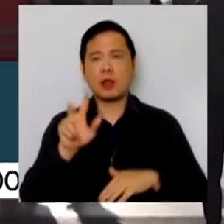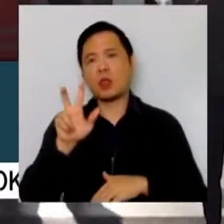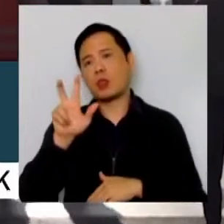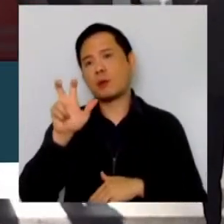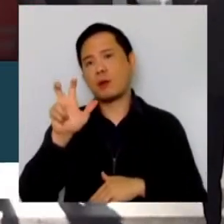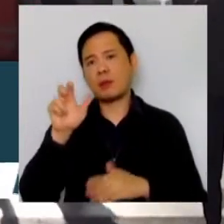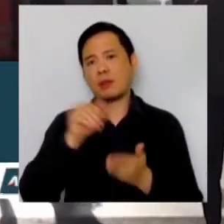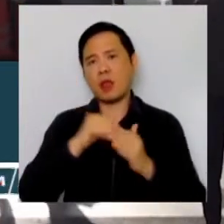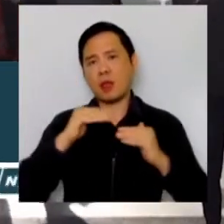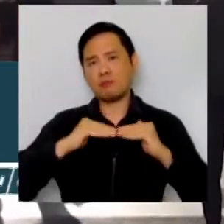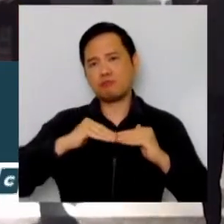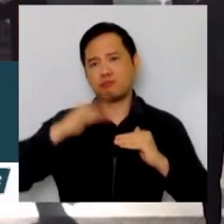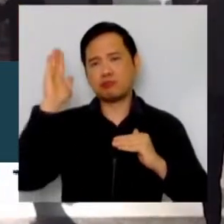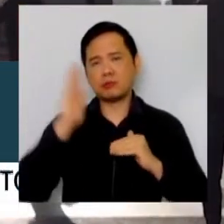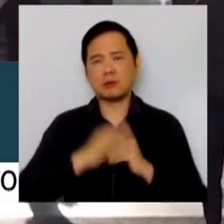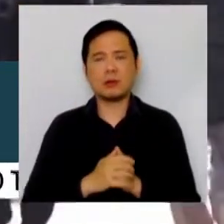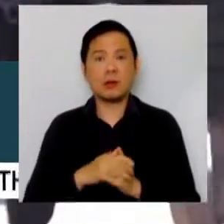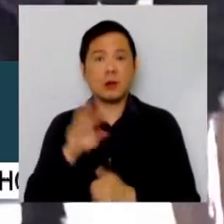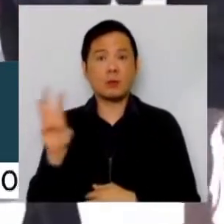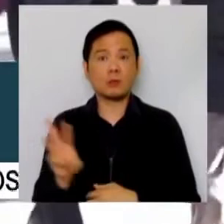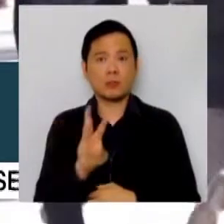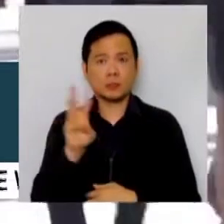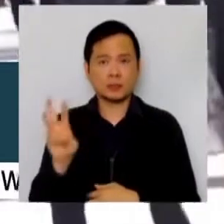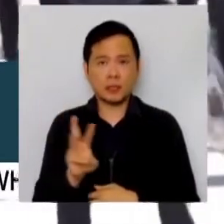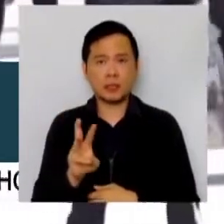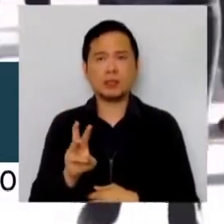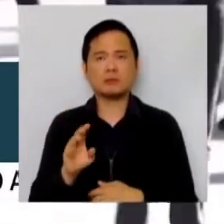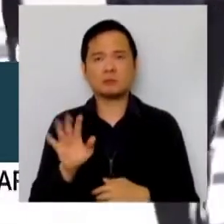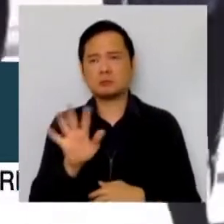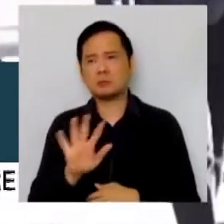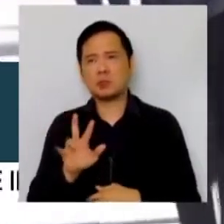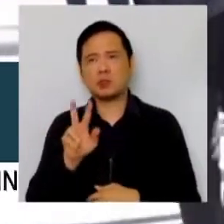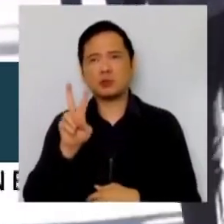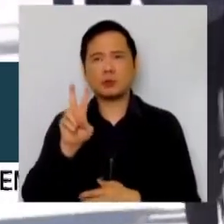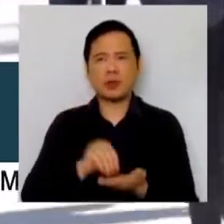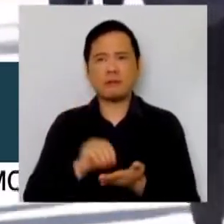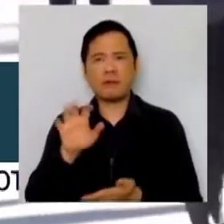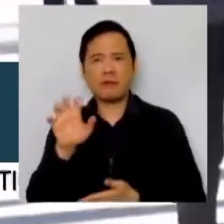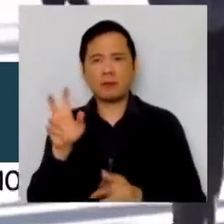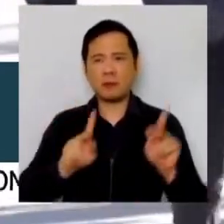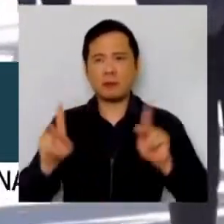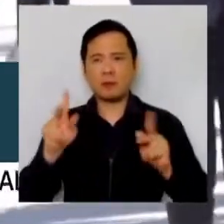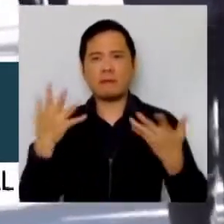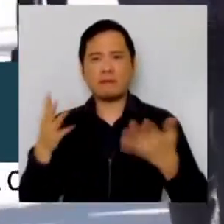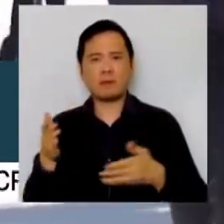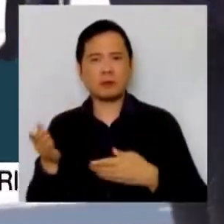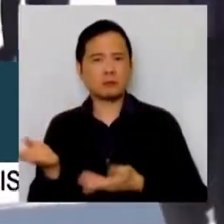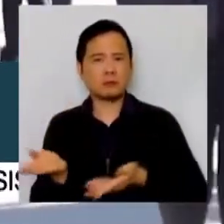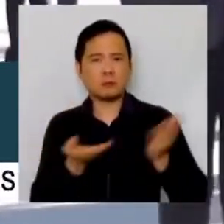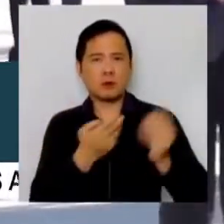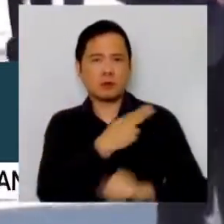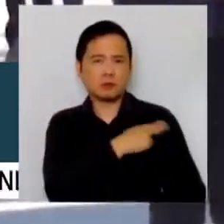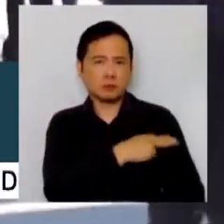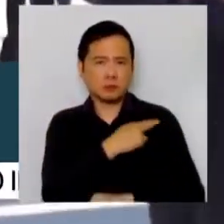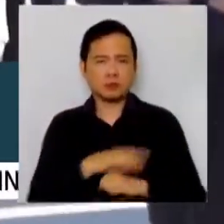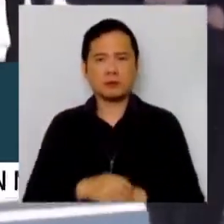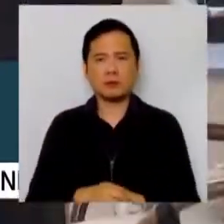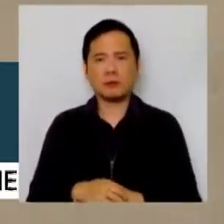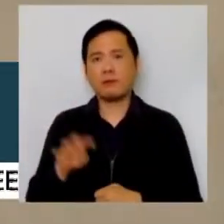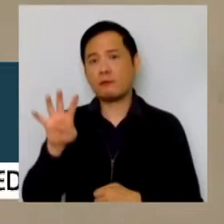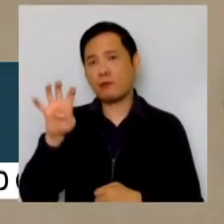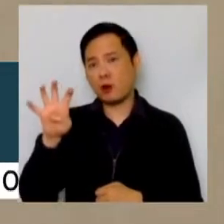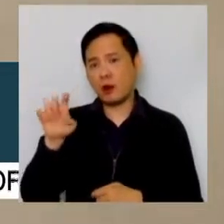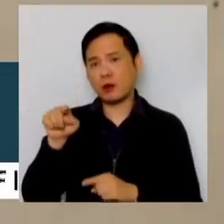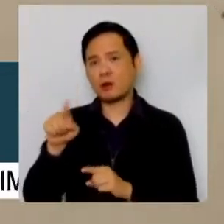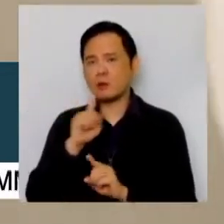300,000. Also on Wednesday, nearly 2,500 people were admitted to hospitals and close to 400 were brought to